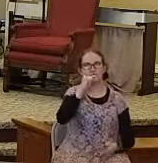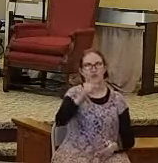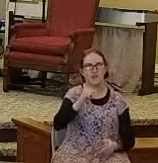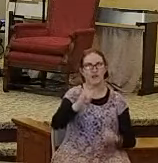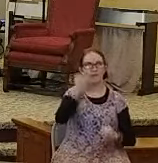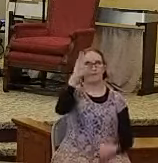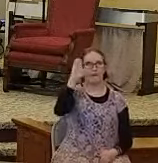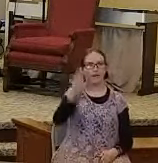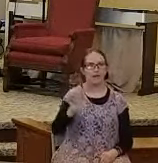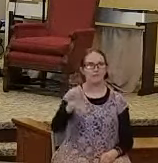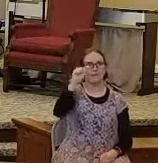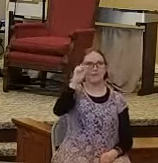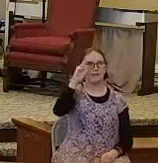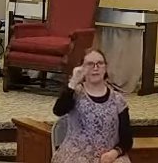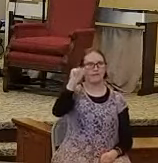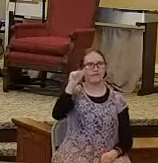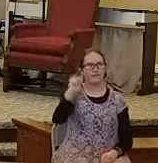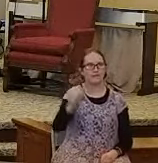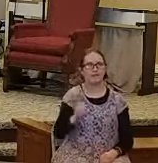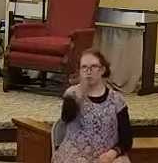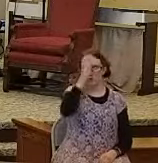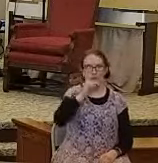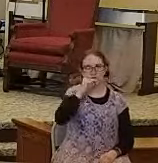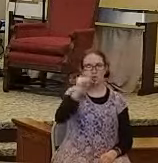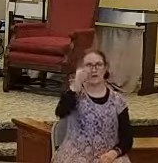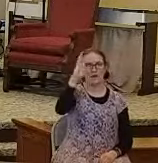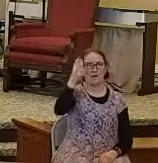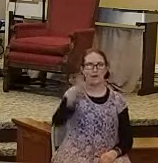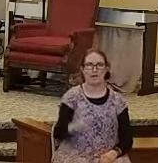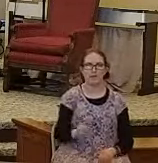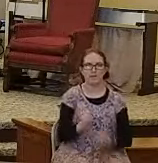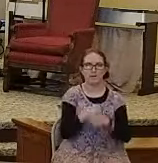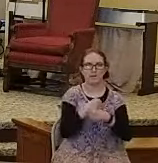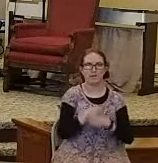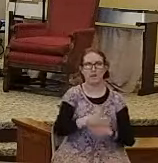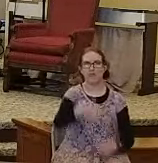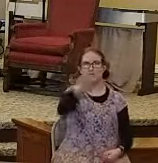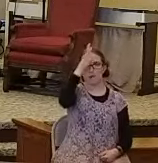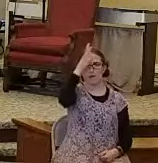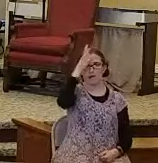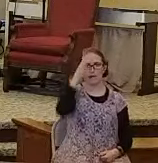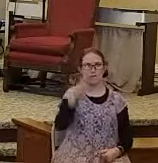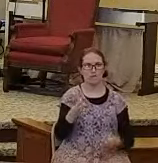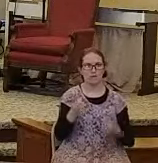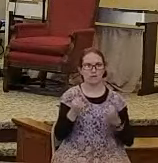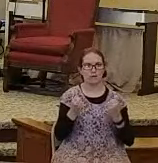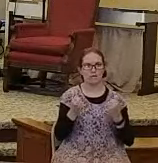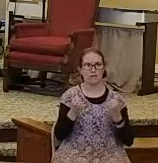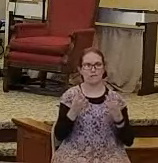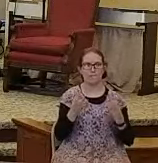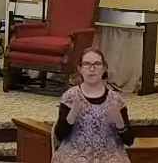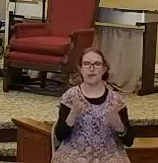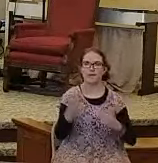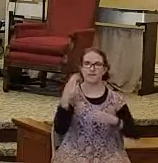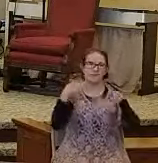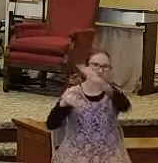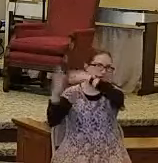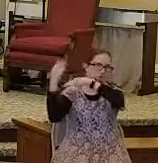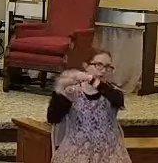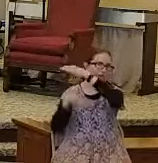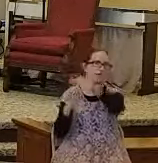about Abraham and Sarah. Amen. God told Abraham that he would make him a father of a multitude. He would make